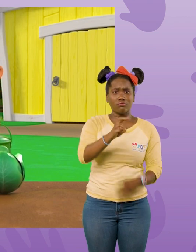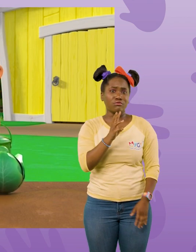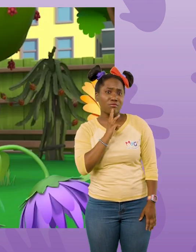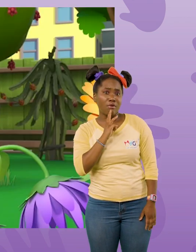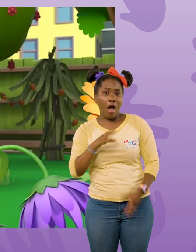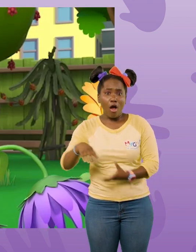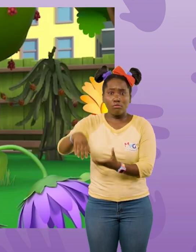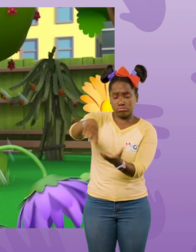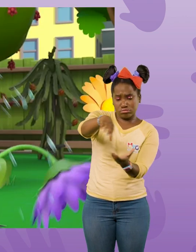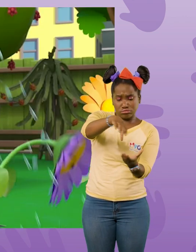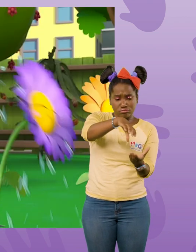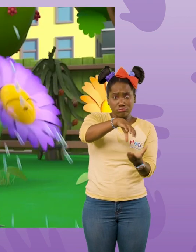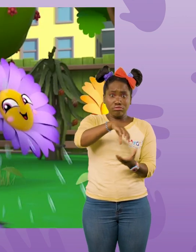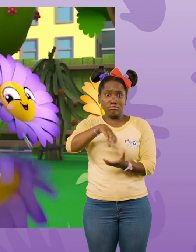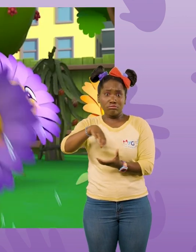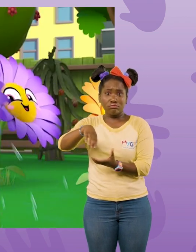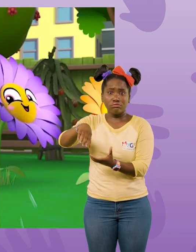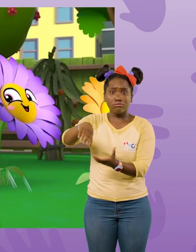Pour the water.